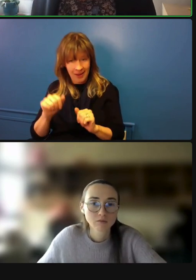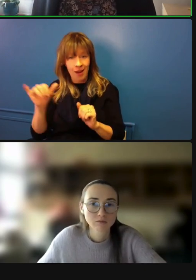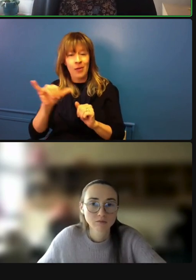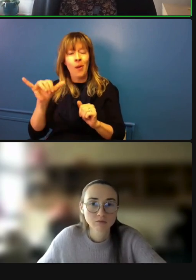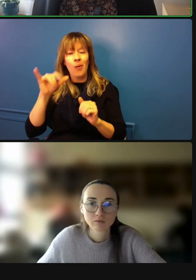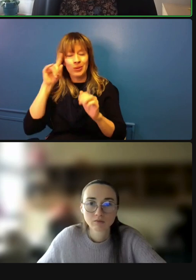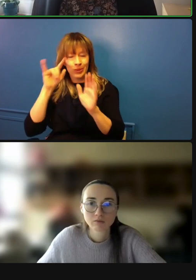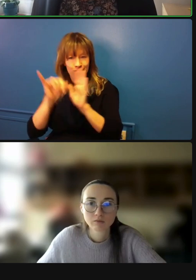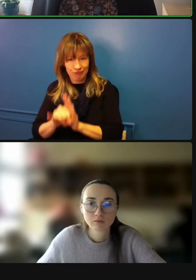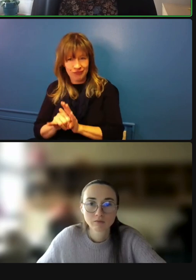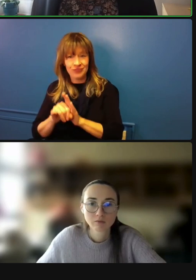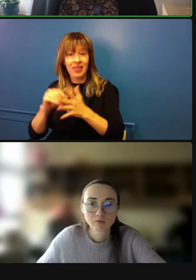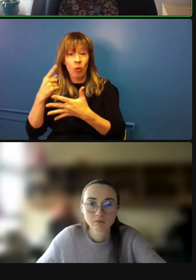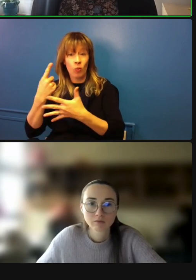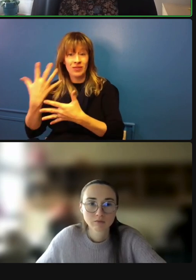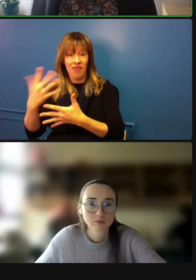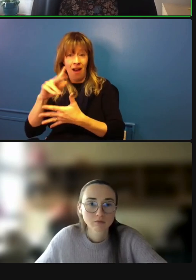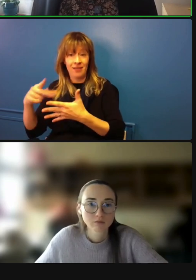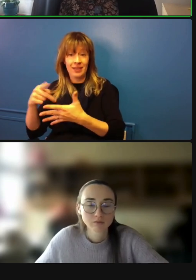interactions above chance.